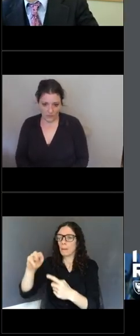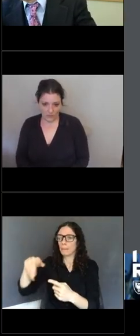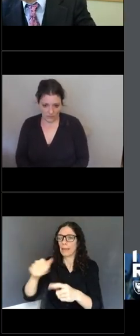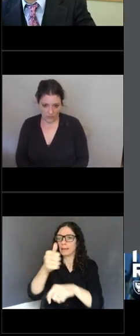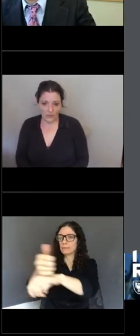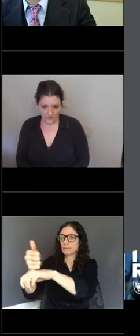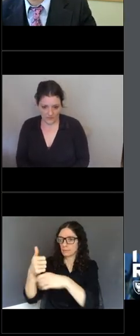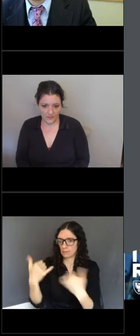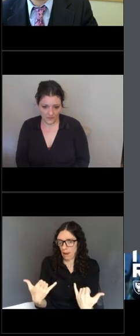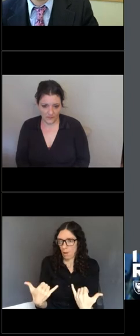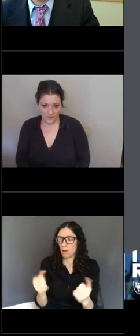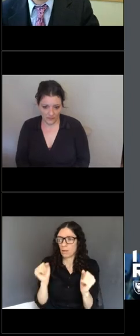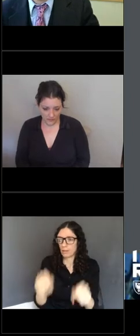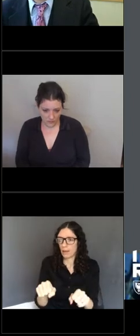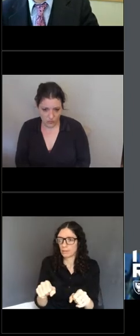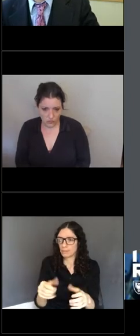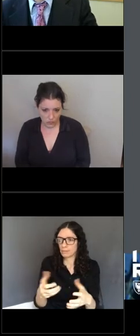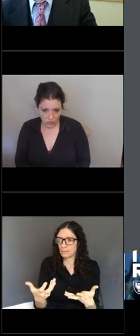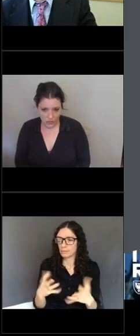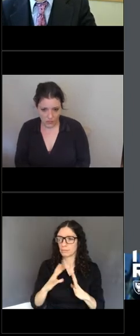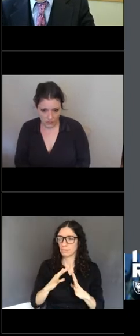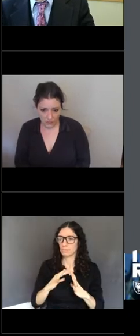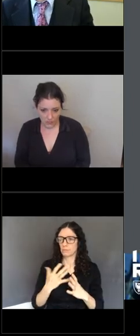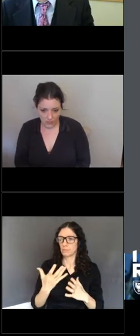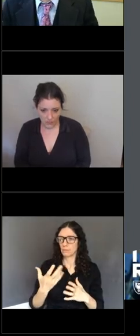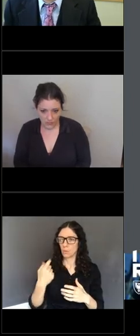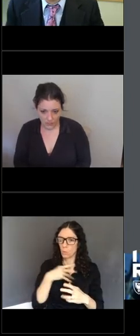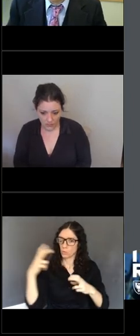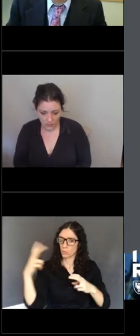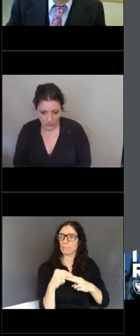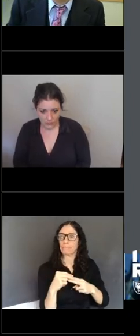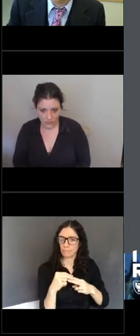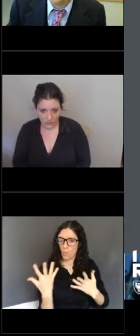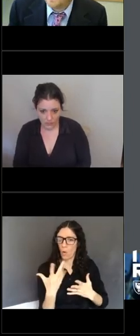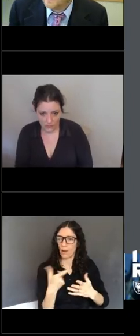then broadcast across multiple MPAs